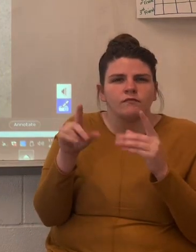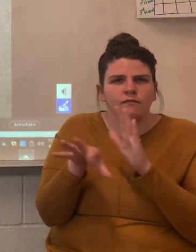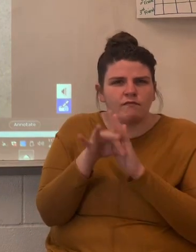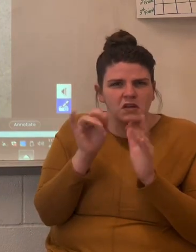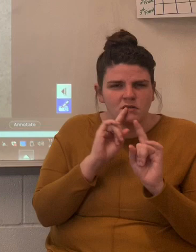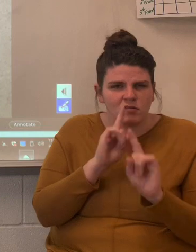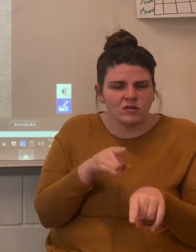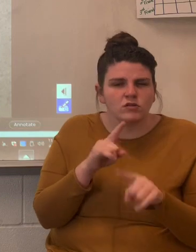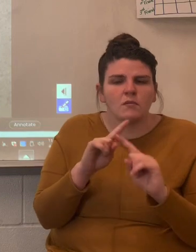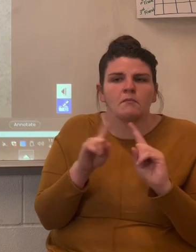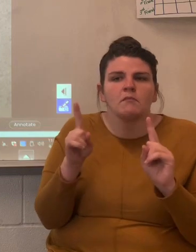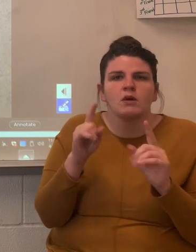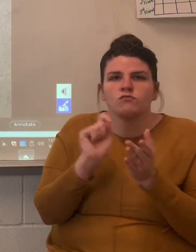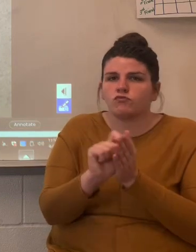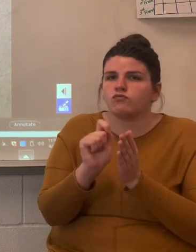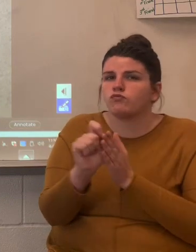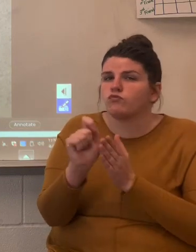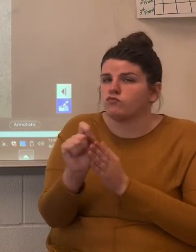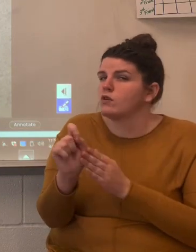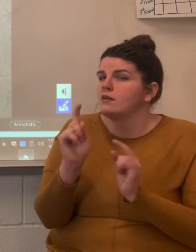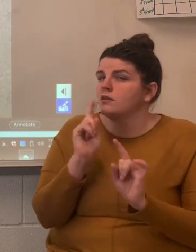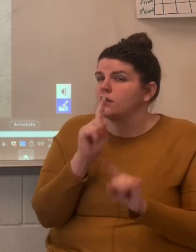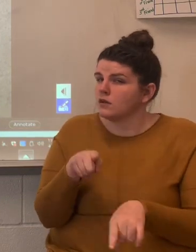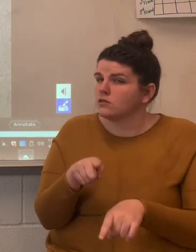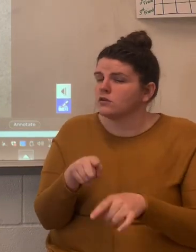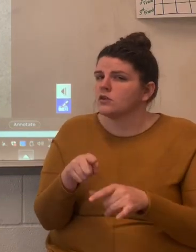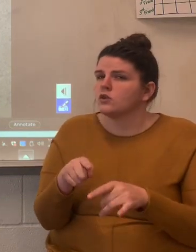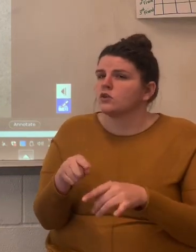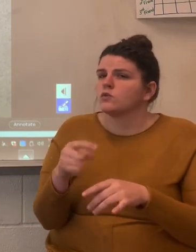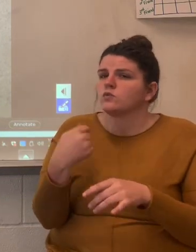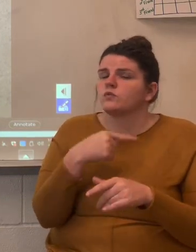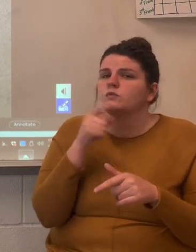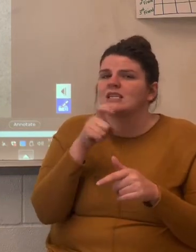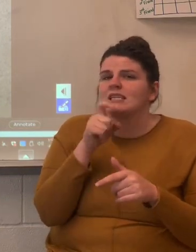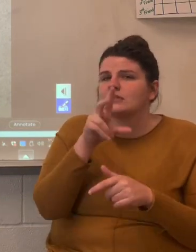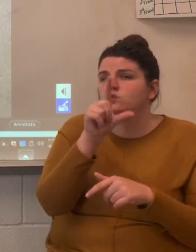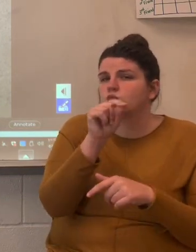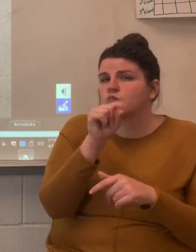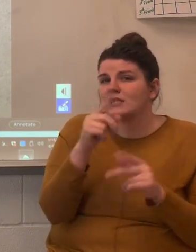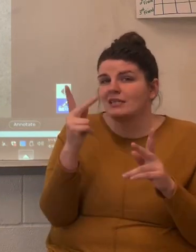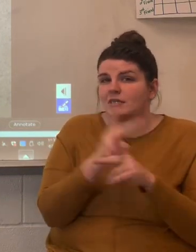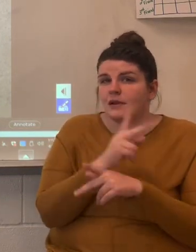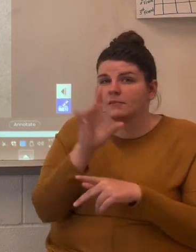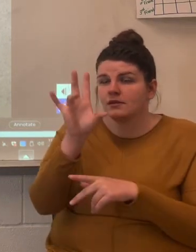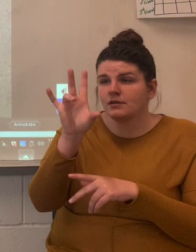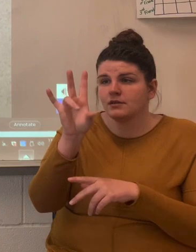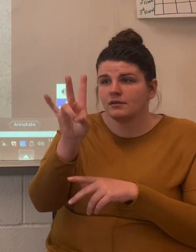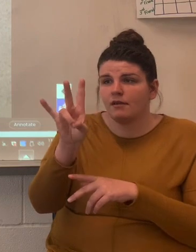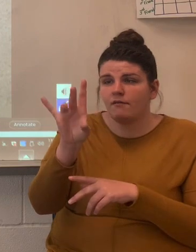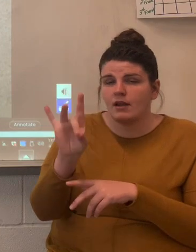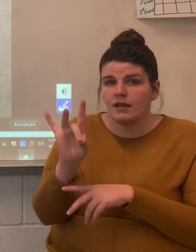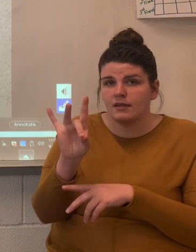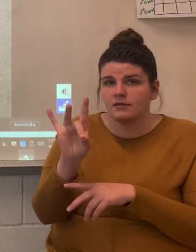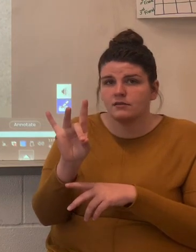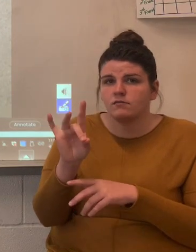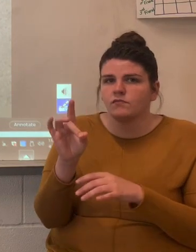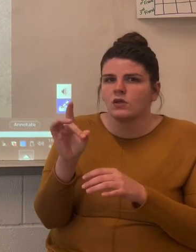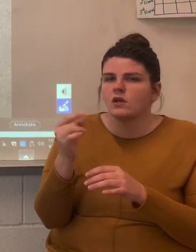we need 7/8 of 20, or 20 times 7/8, okay? You write that this way,